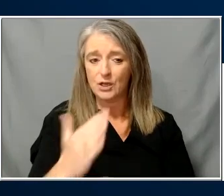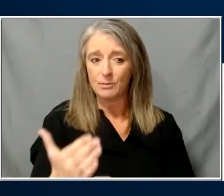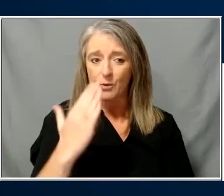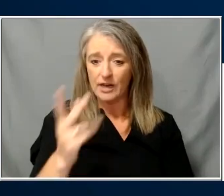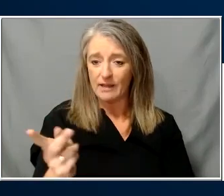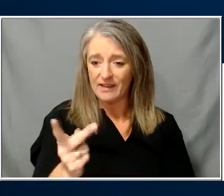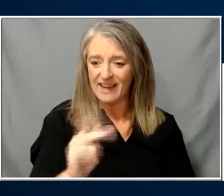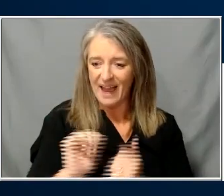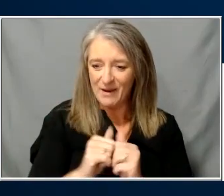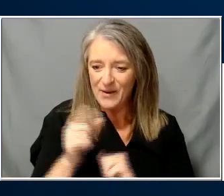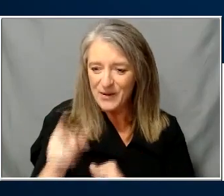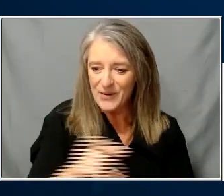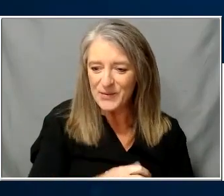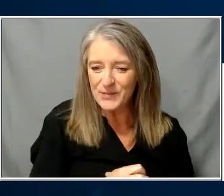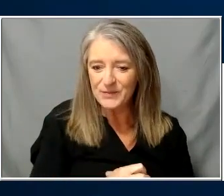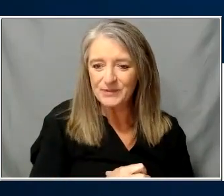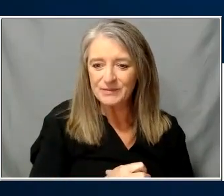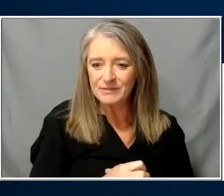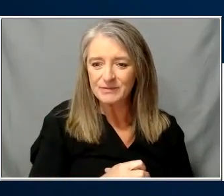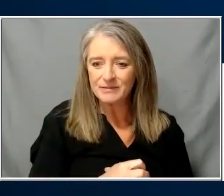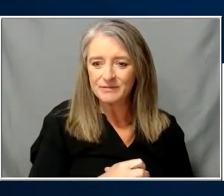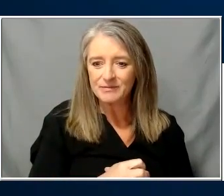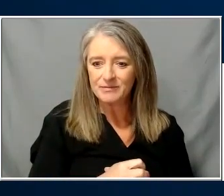how are you?